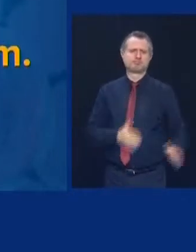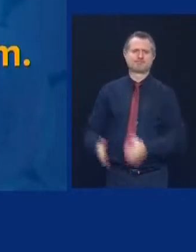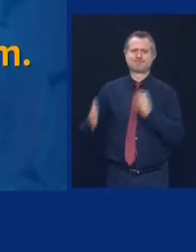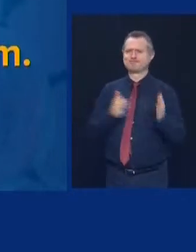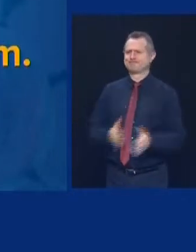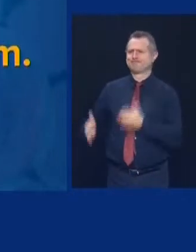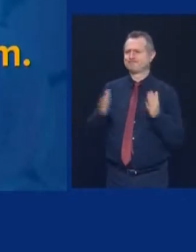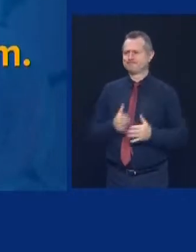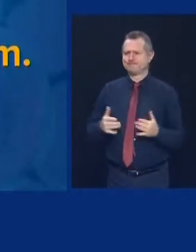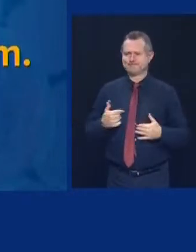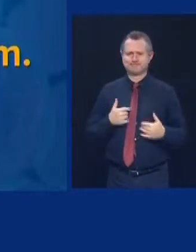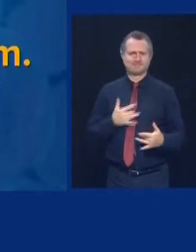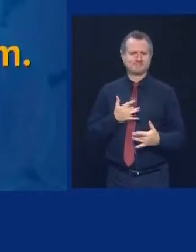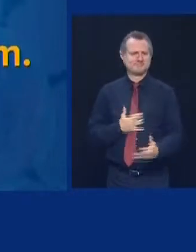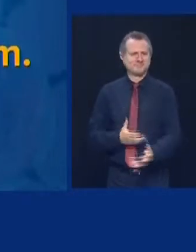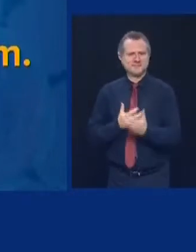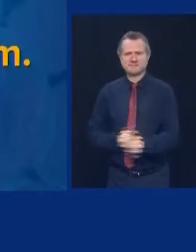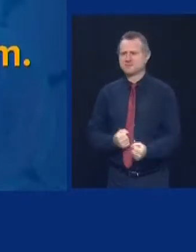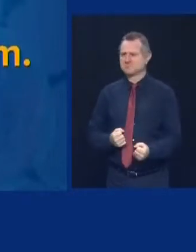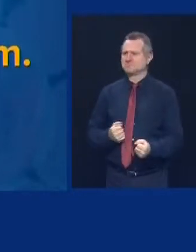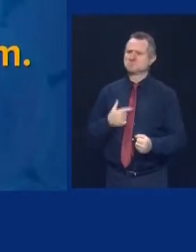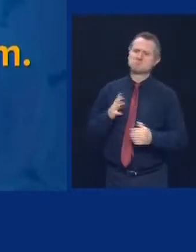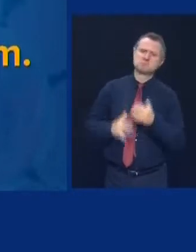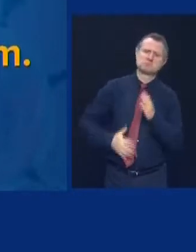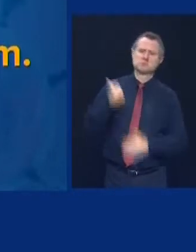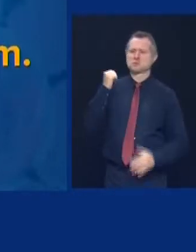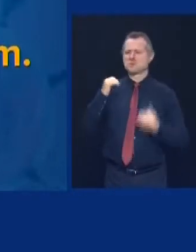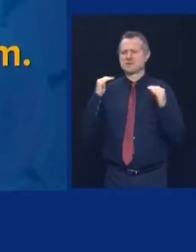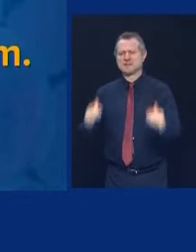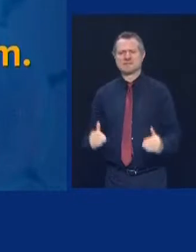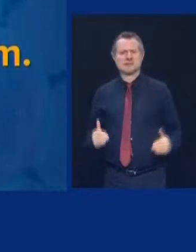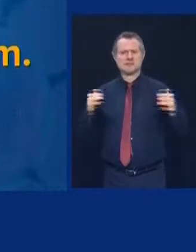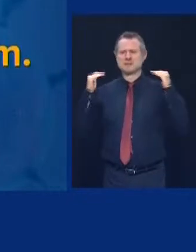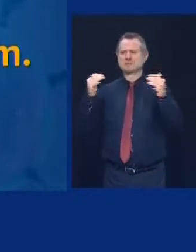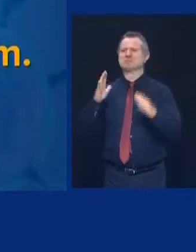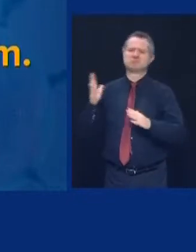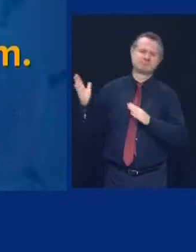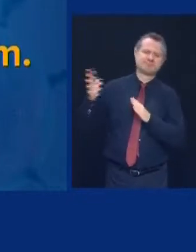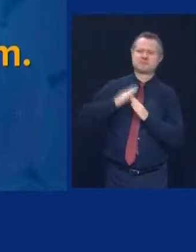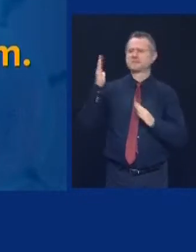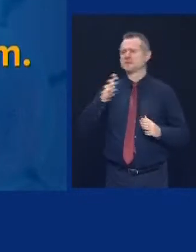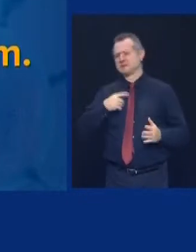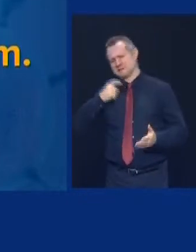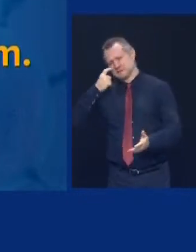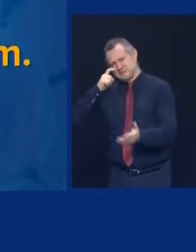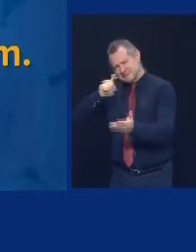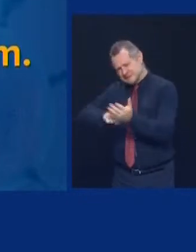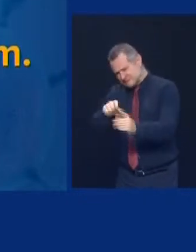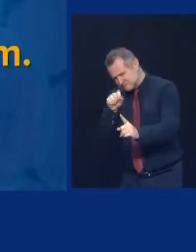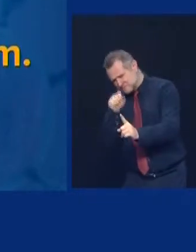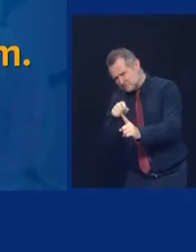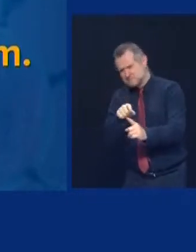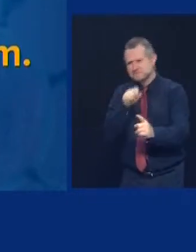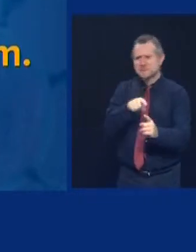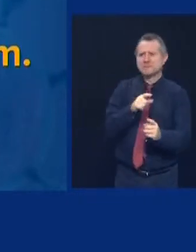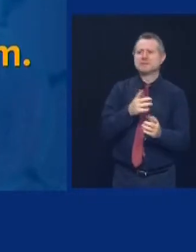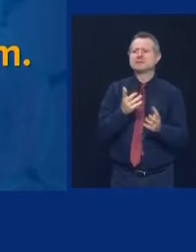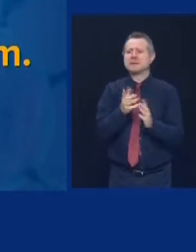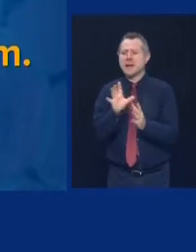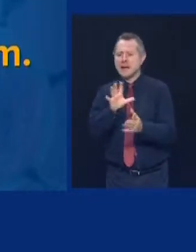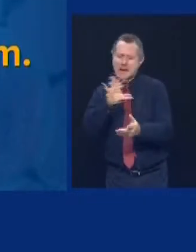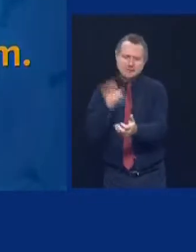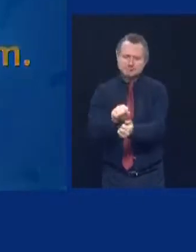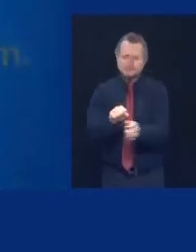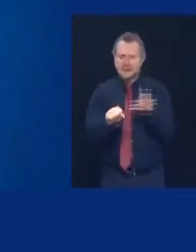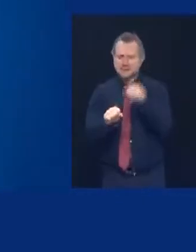the most sophisticated COVID detection and elimination system of any state. Because we've